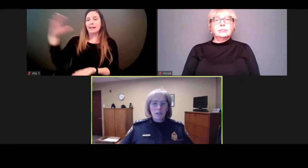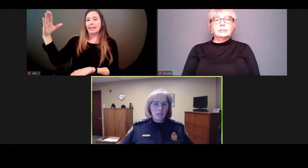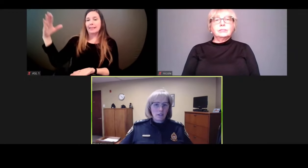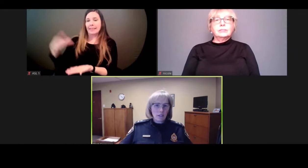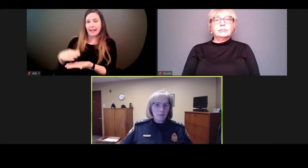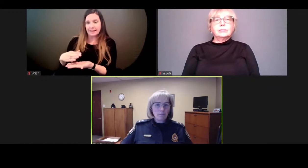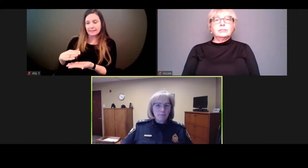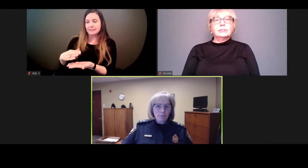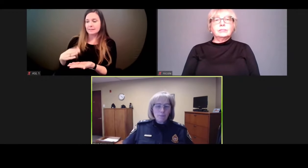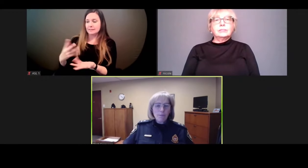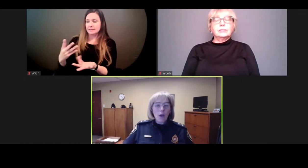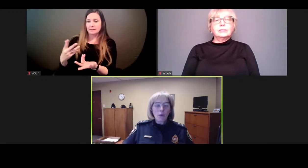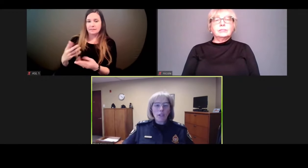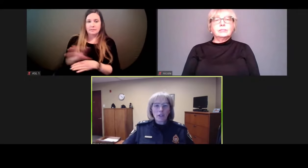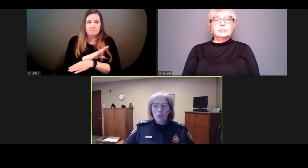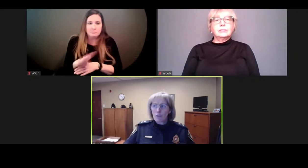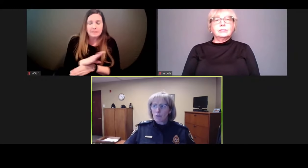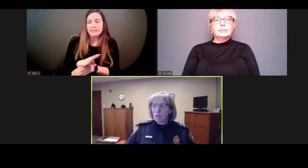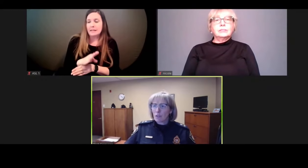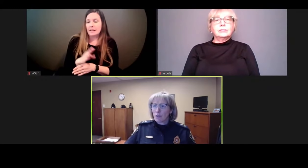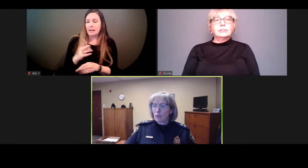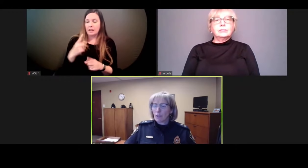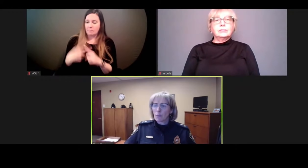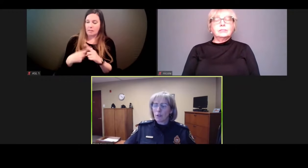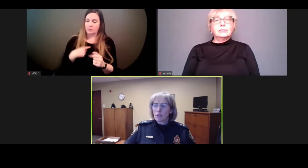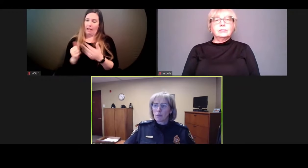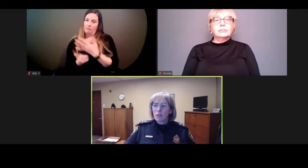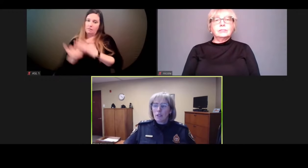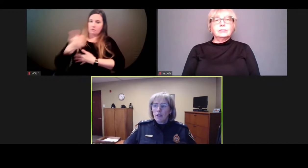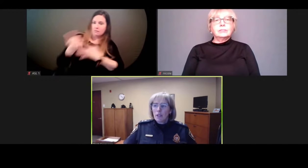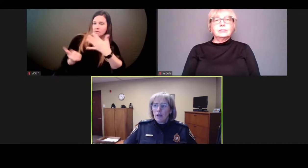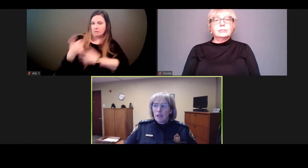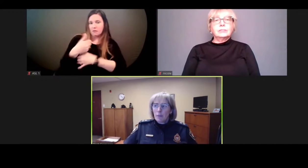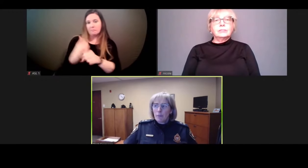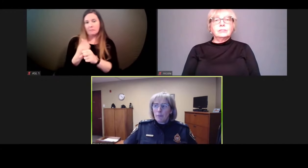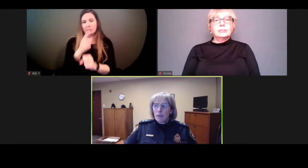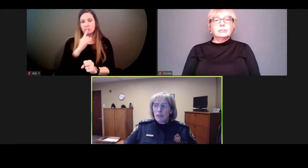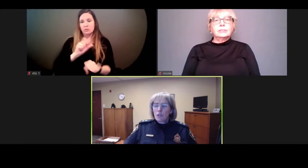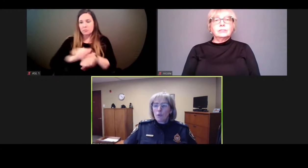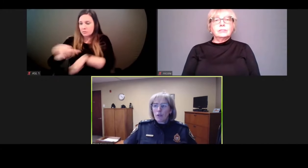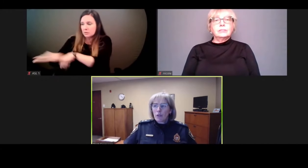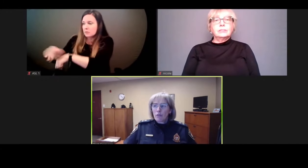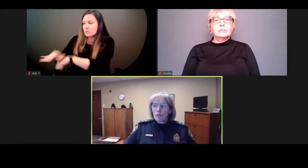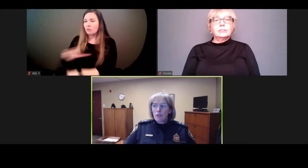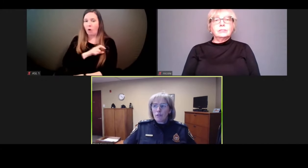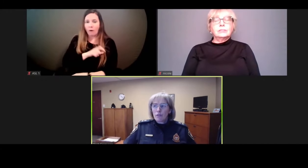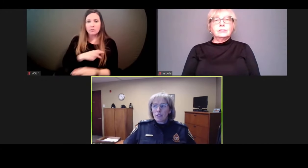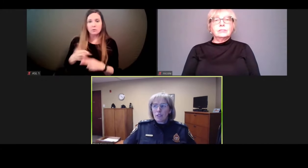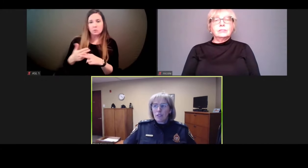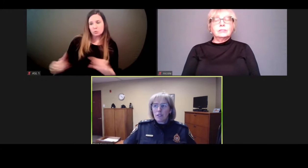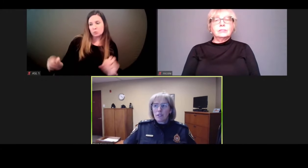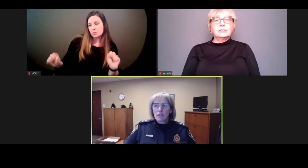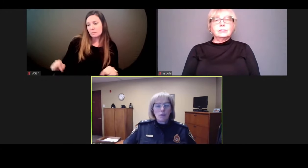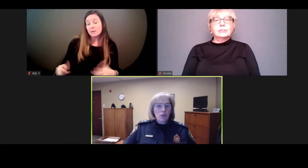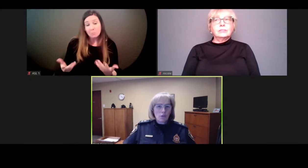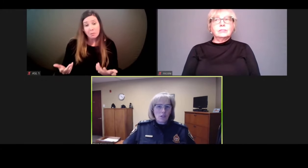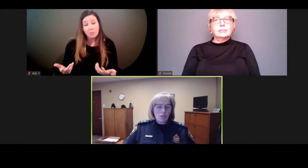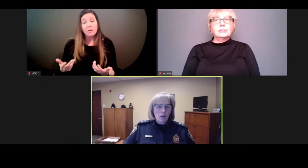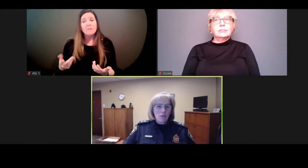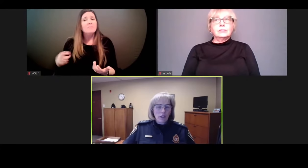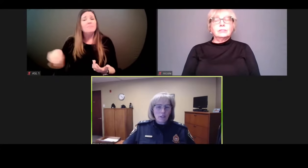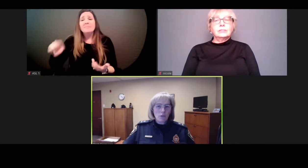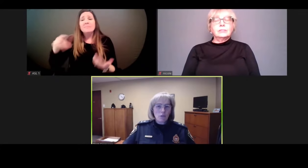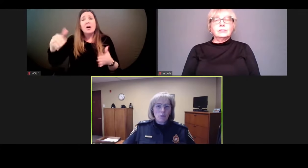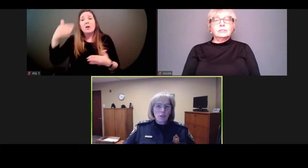needs and how we can get officers there as quickly as possible. I think you're aware of the CPOs and